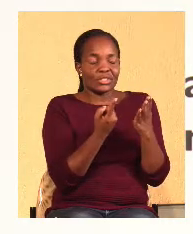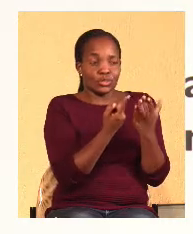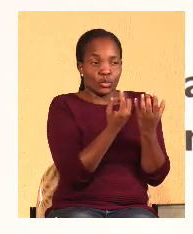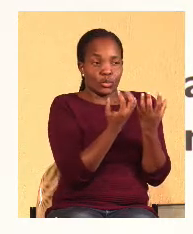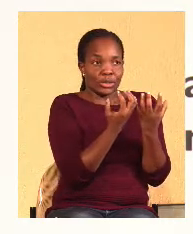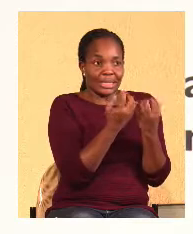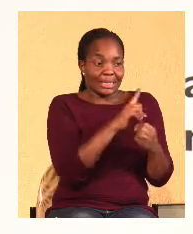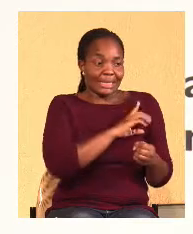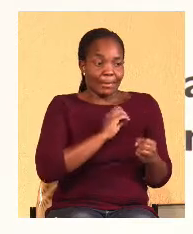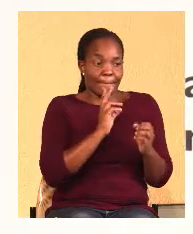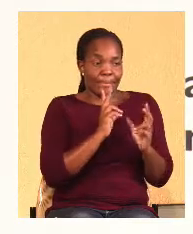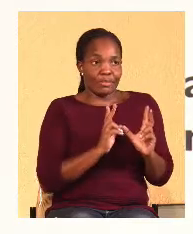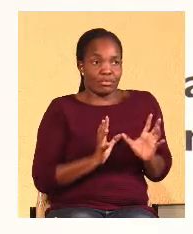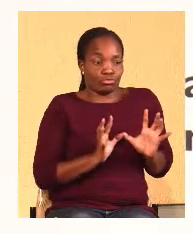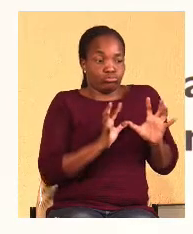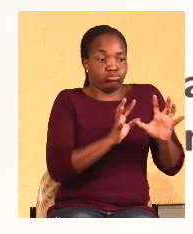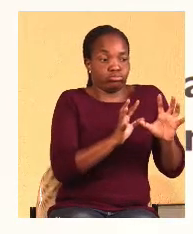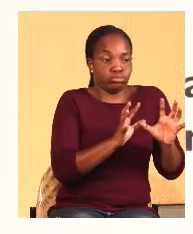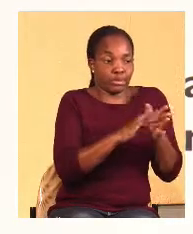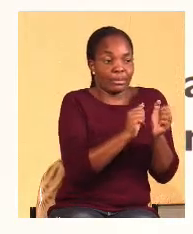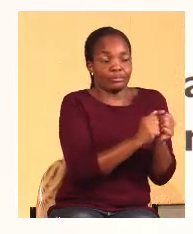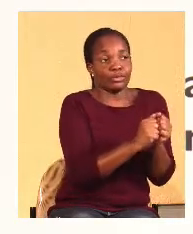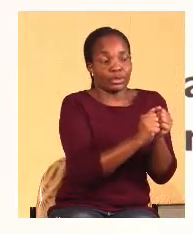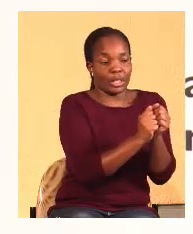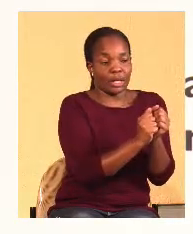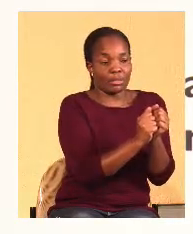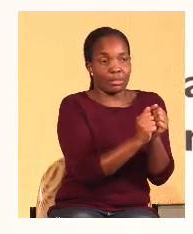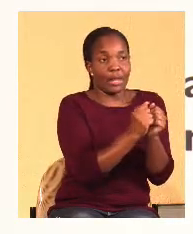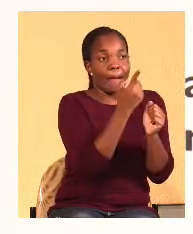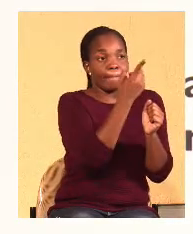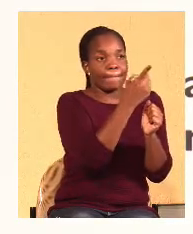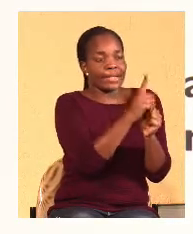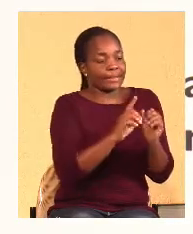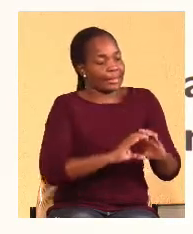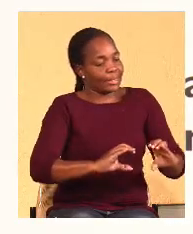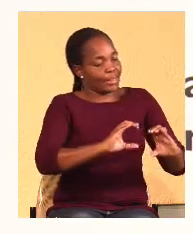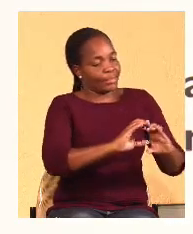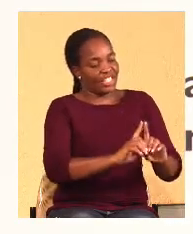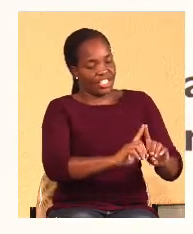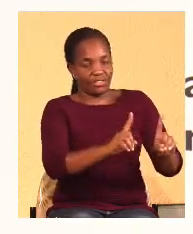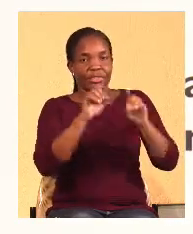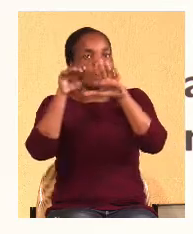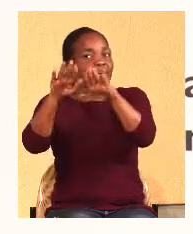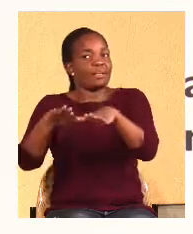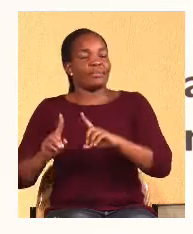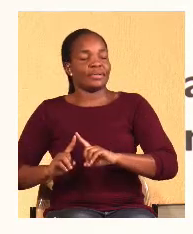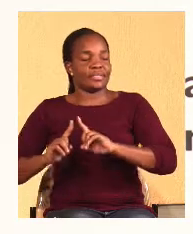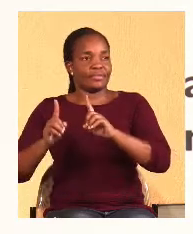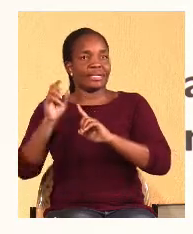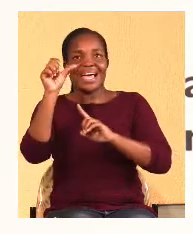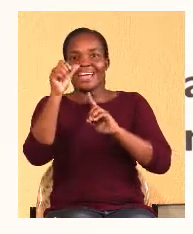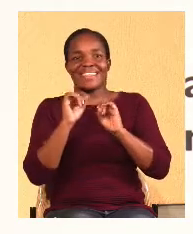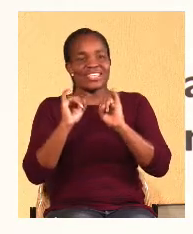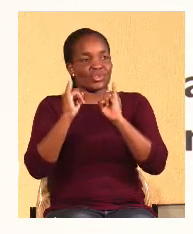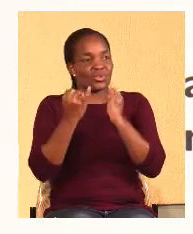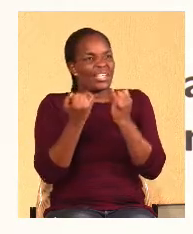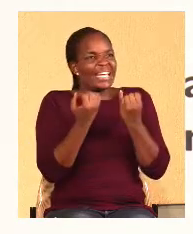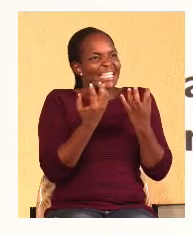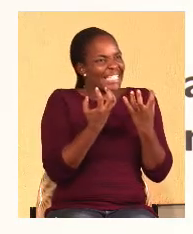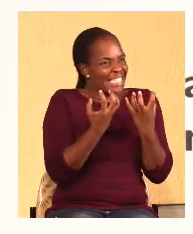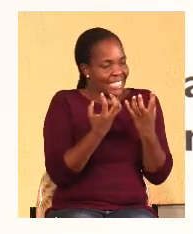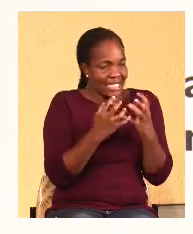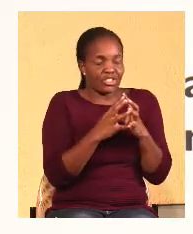10 persons, is an except Parliament, Cabinet, and any other institution that requires